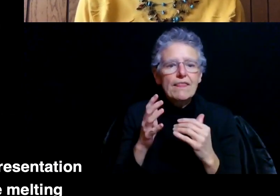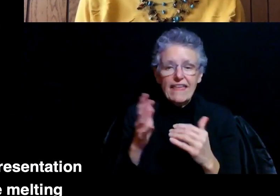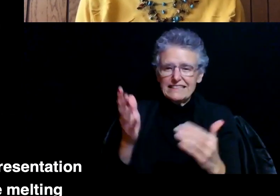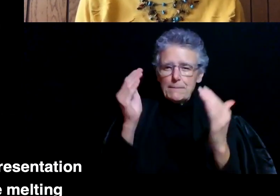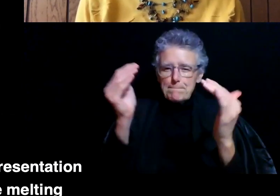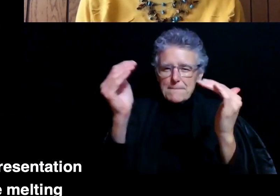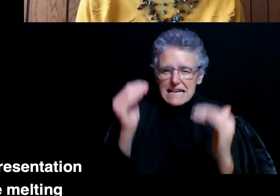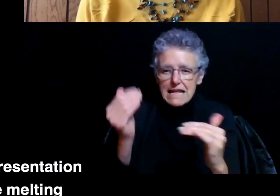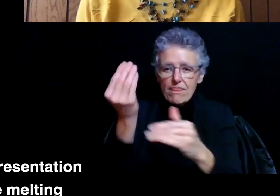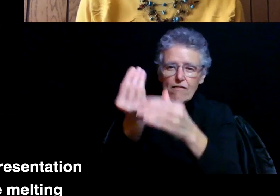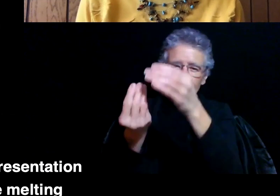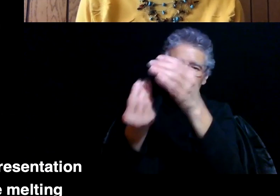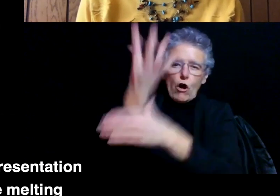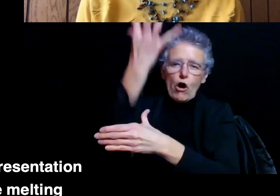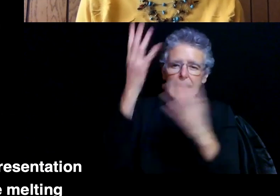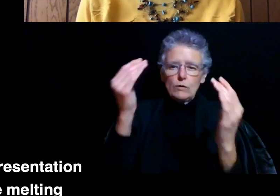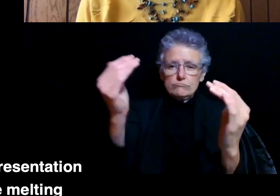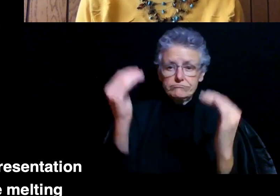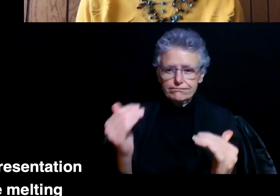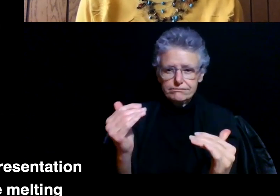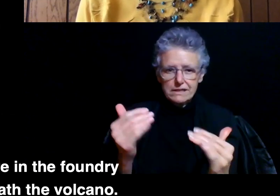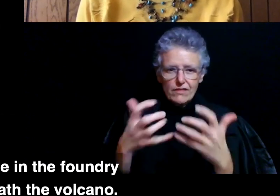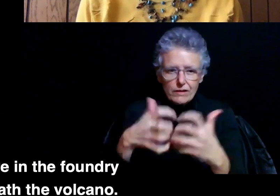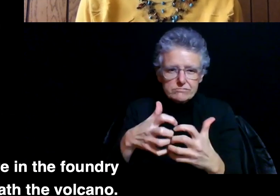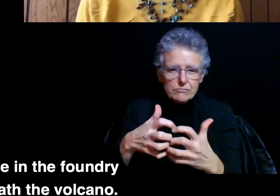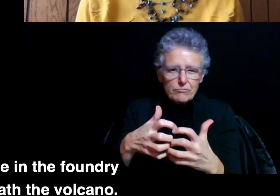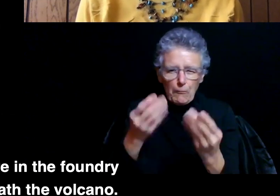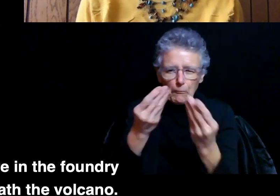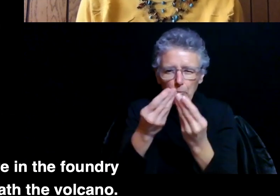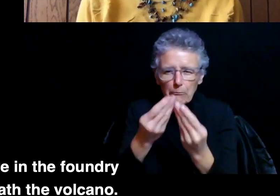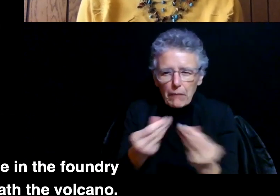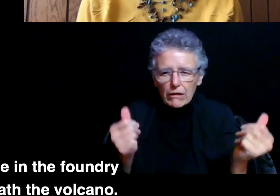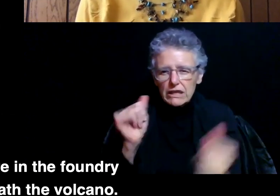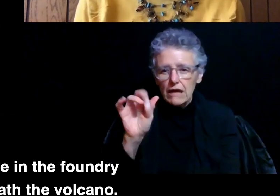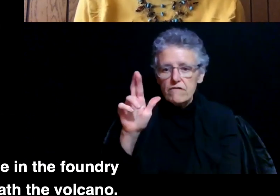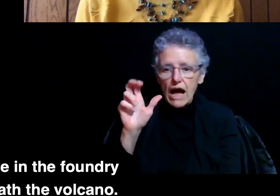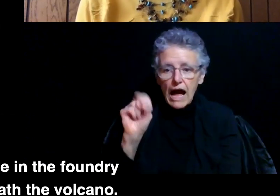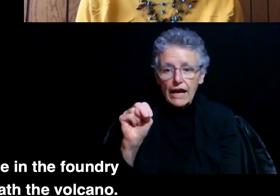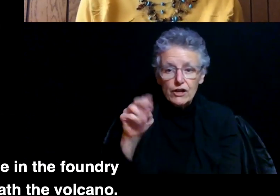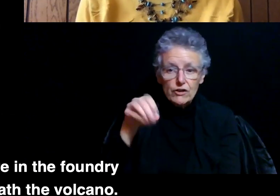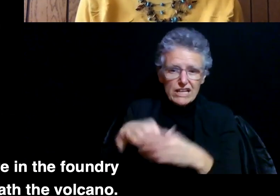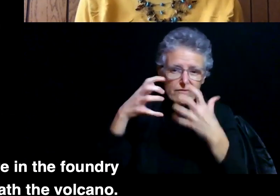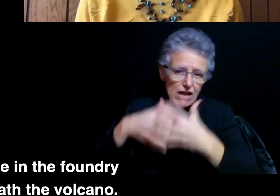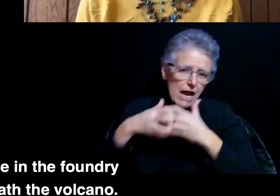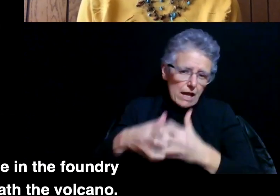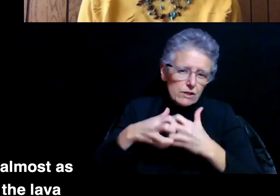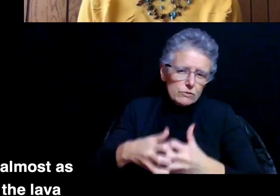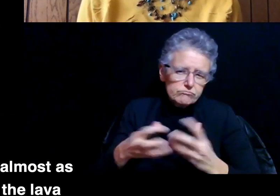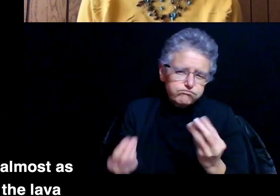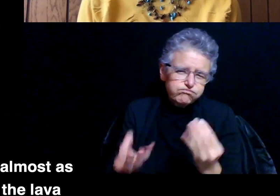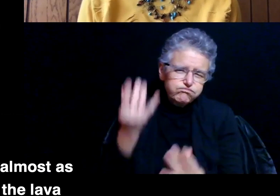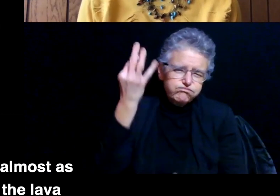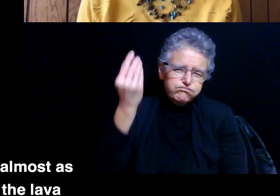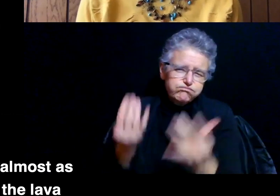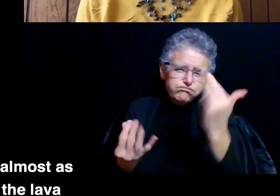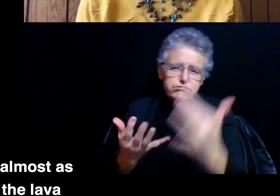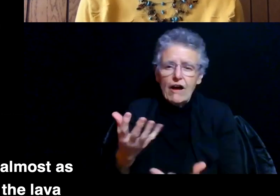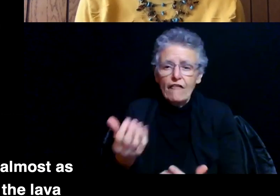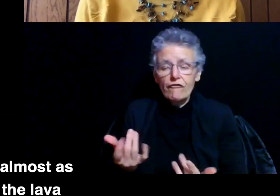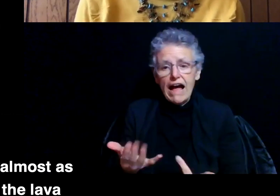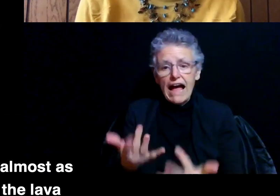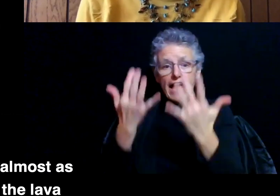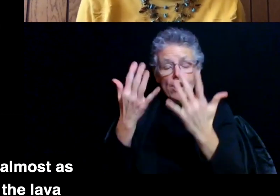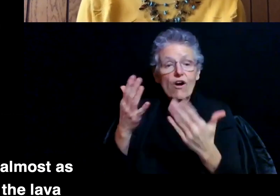The representation of the melting of the iron ore in the foundry is right beneath the volcano. So it's almost as if it's